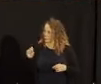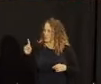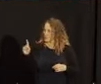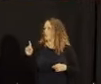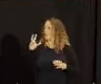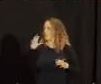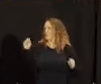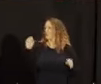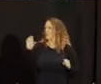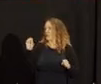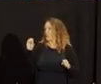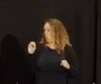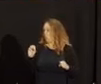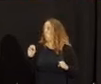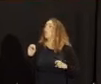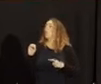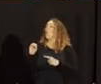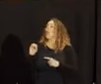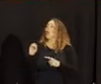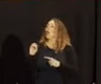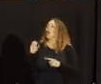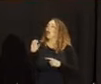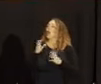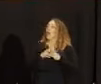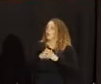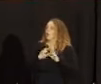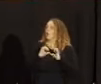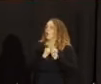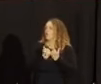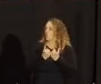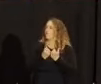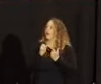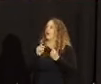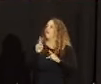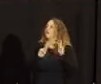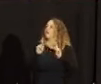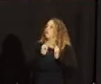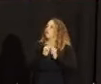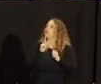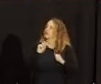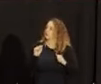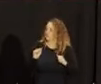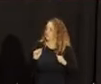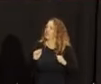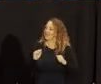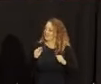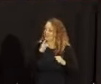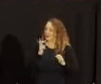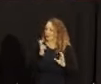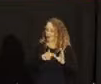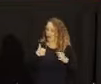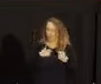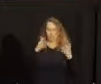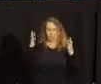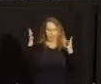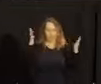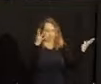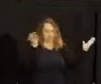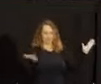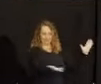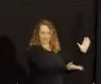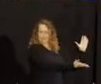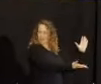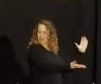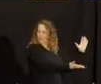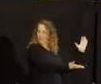CEO of the American Association of People with Disabilities. Why don't you join me in welcoming them to the